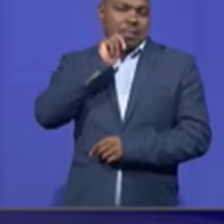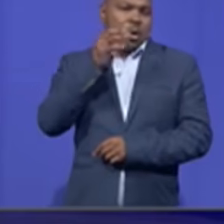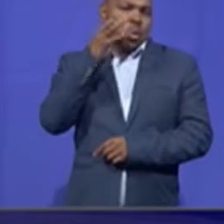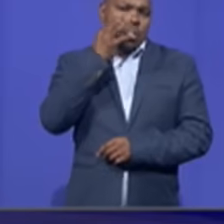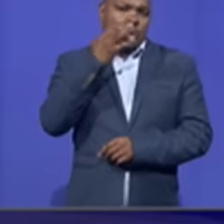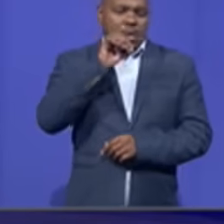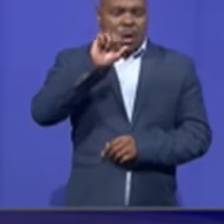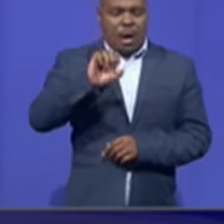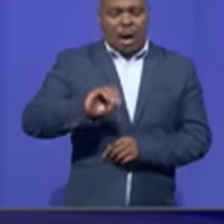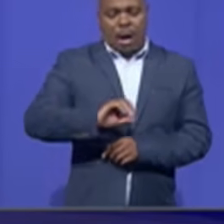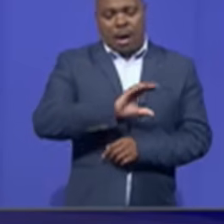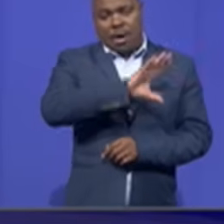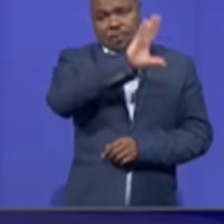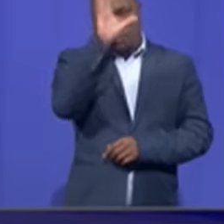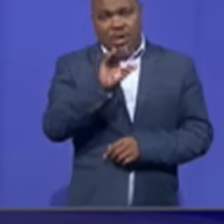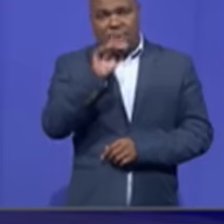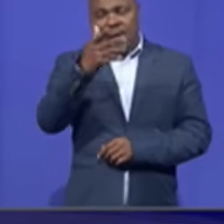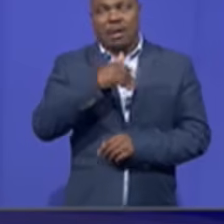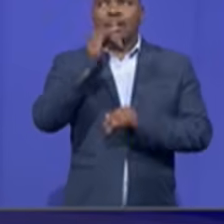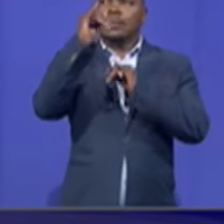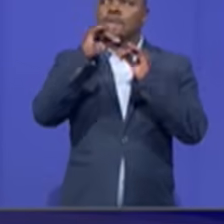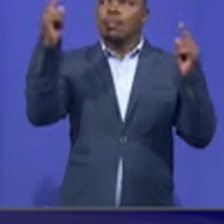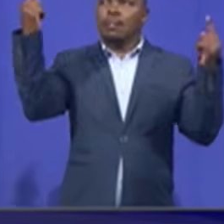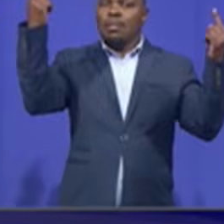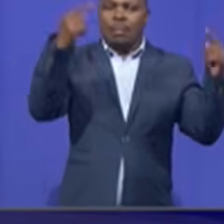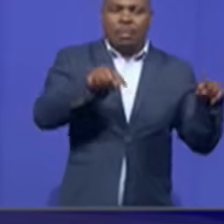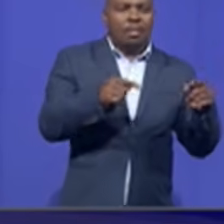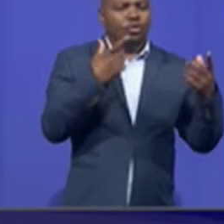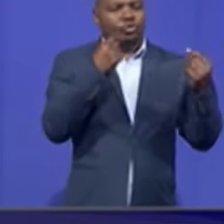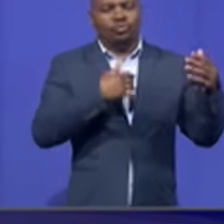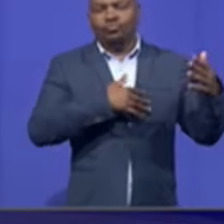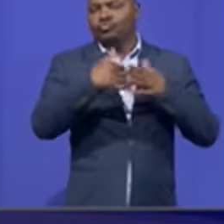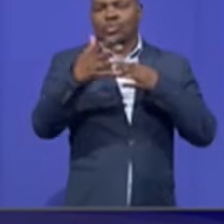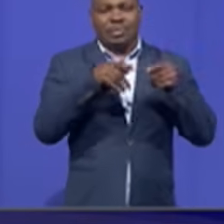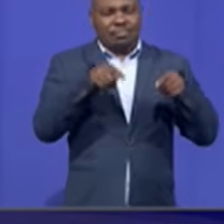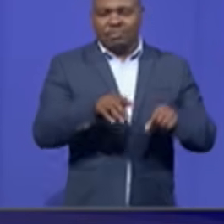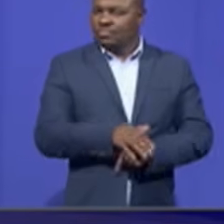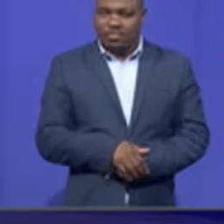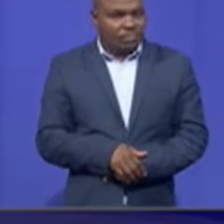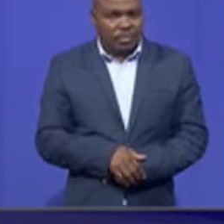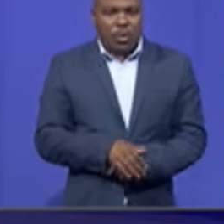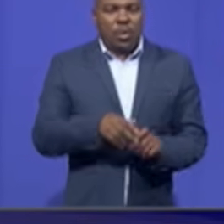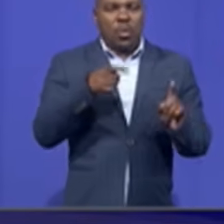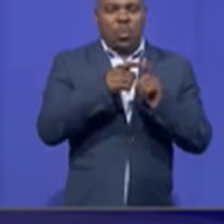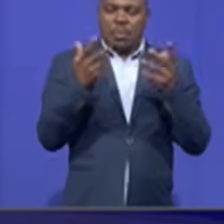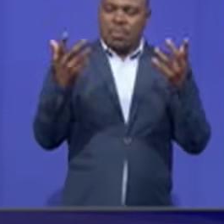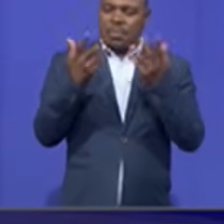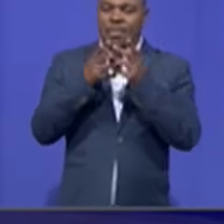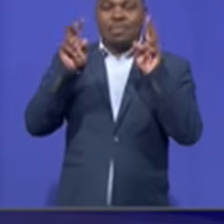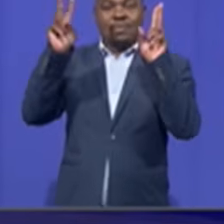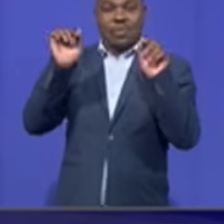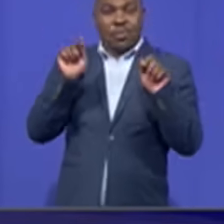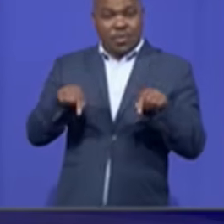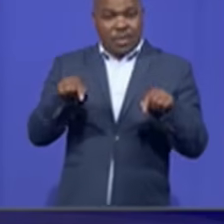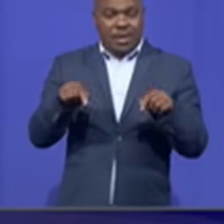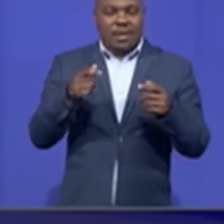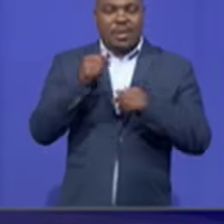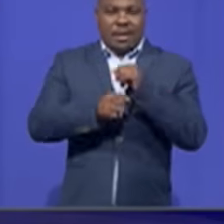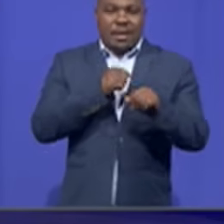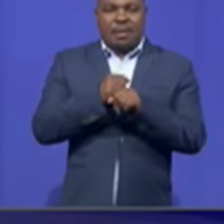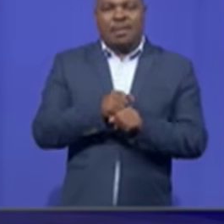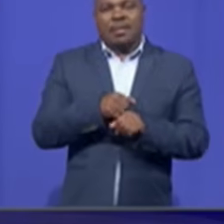sa kagisano kgotsa kgaisano ya dinaga tsa kwa ntle. Puo ya gagwe e tsamaelana le mono wa